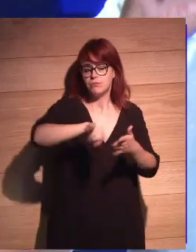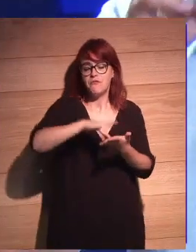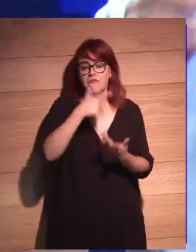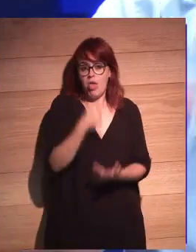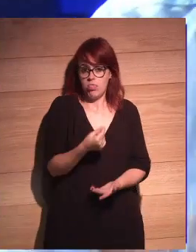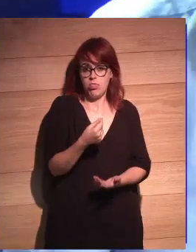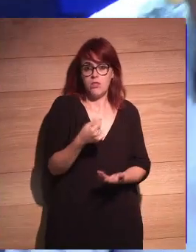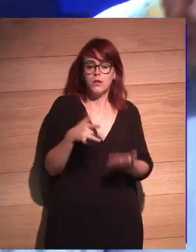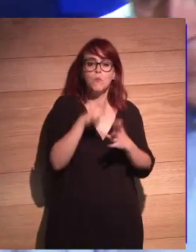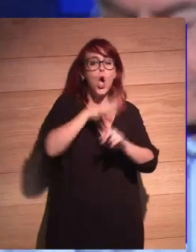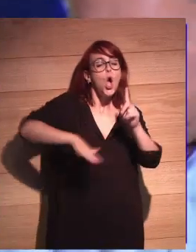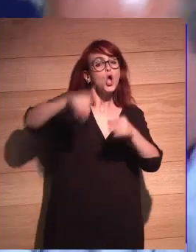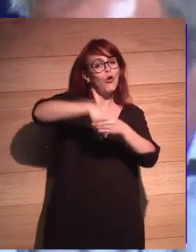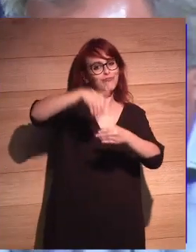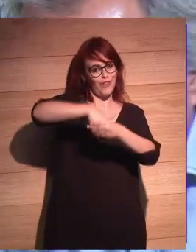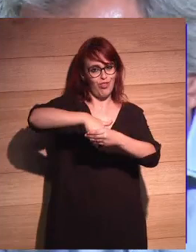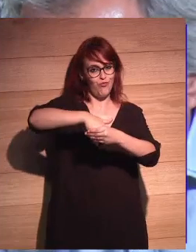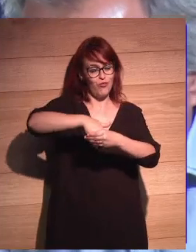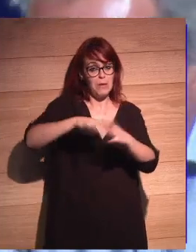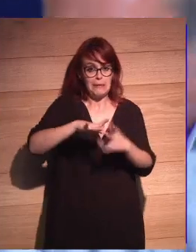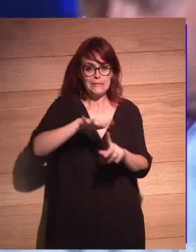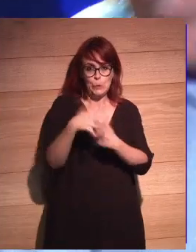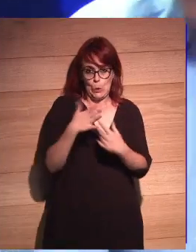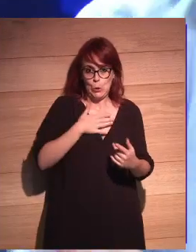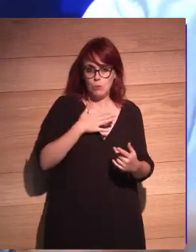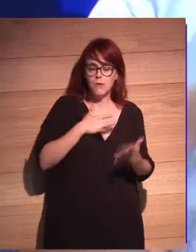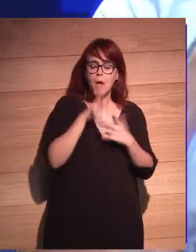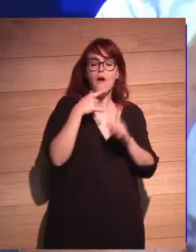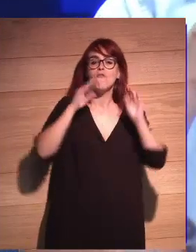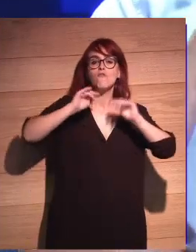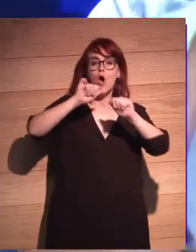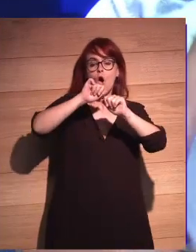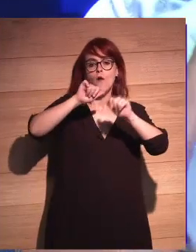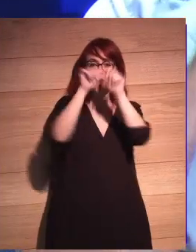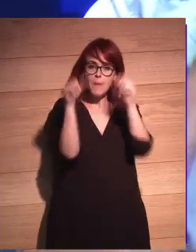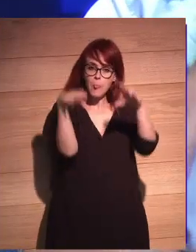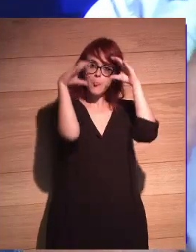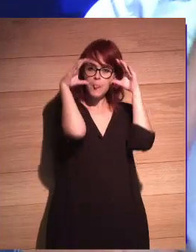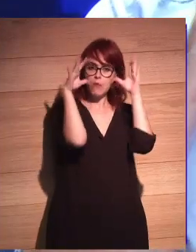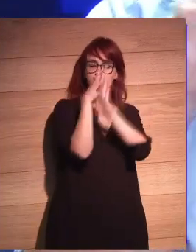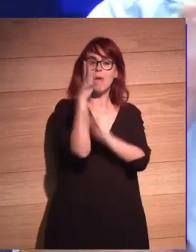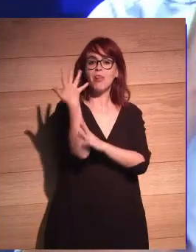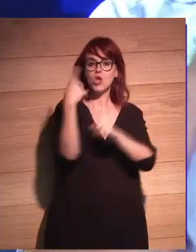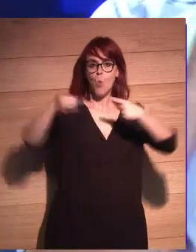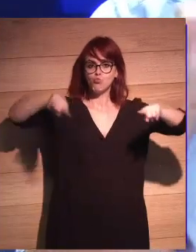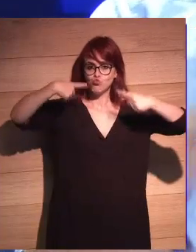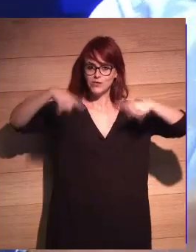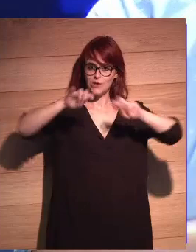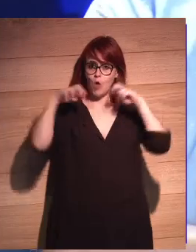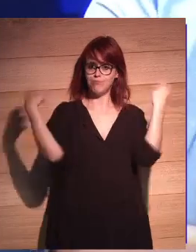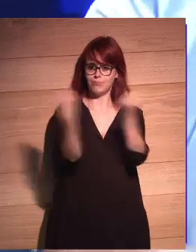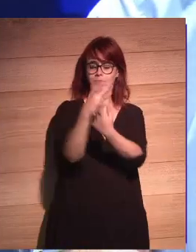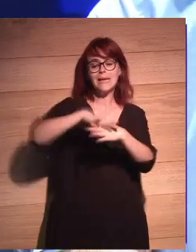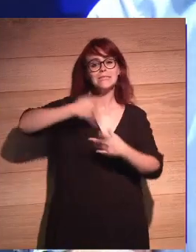very usual. So the challenge is at the content. So we developed that small format with